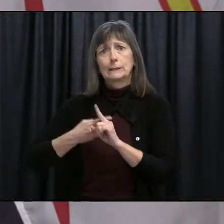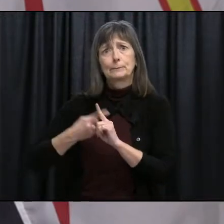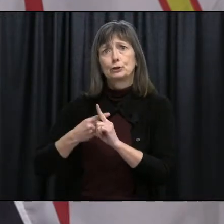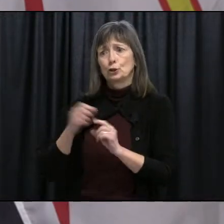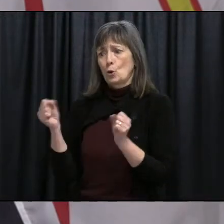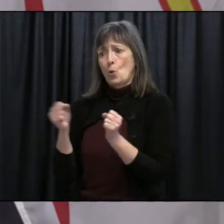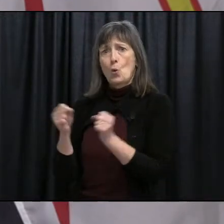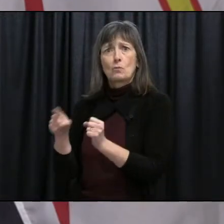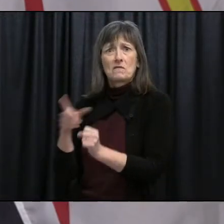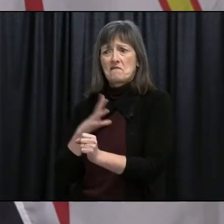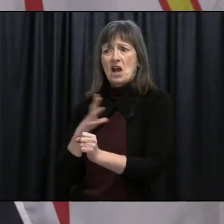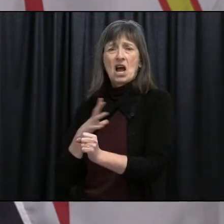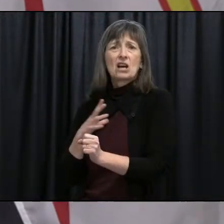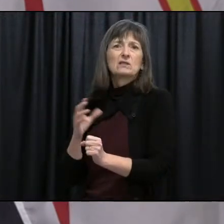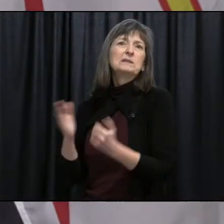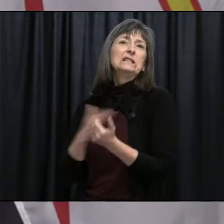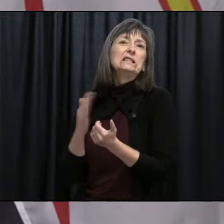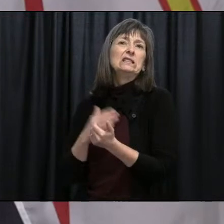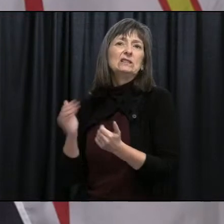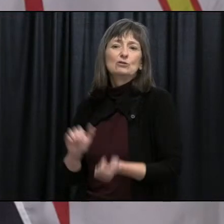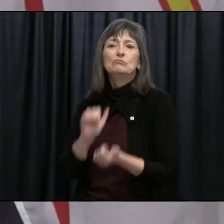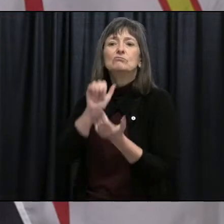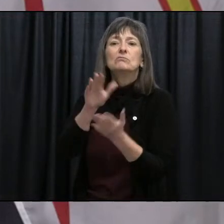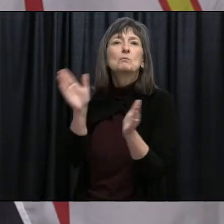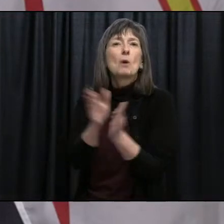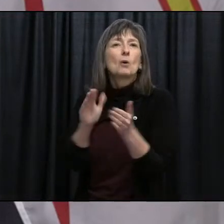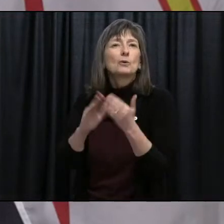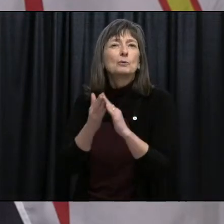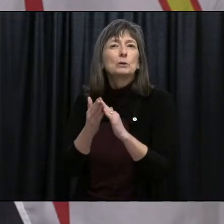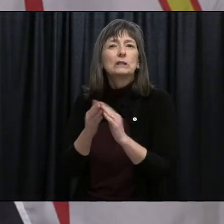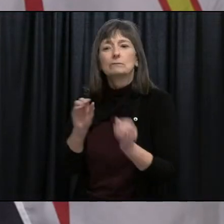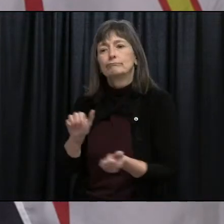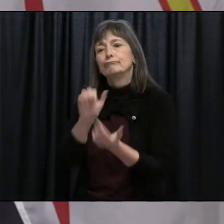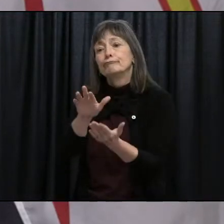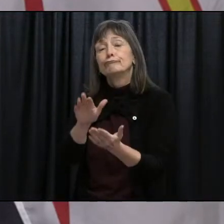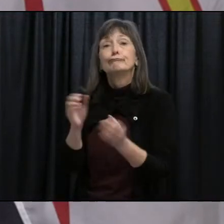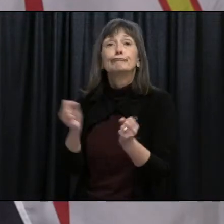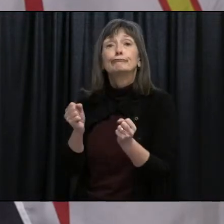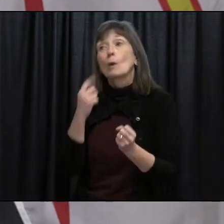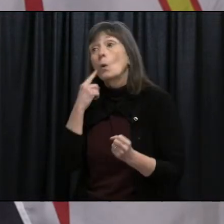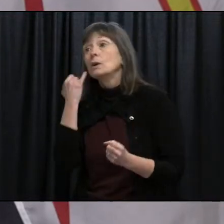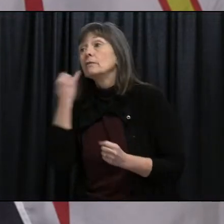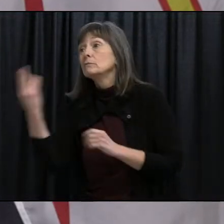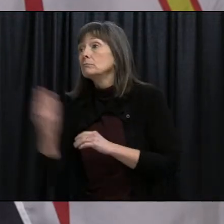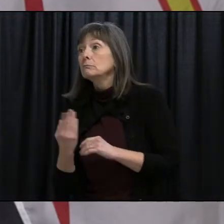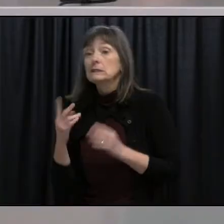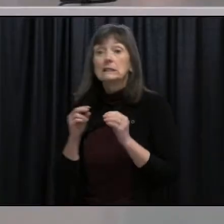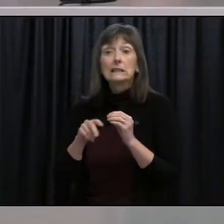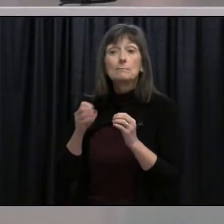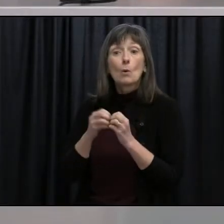going to make it much easier for shipping to those areas.